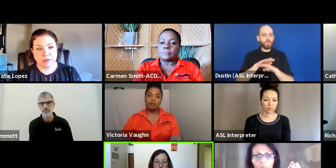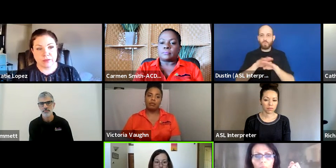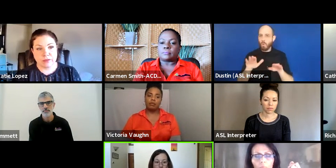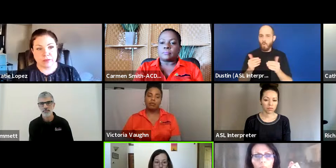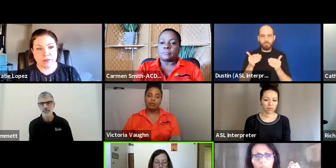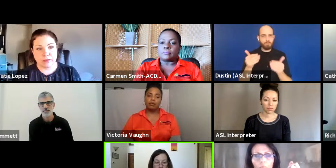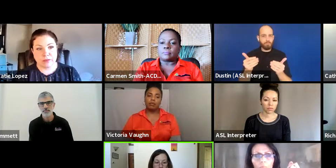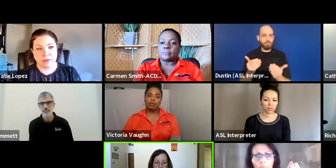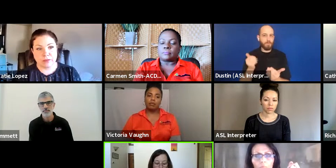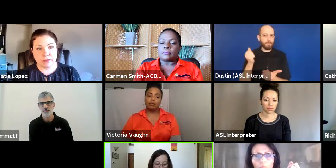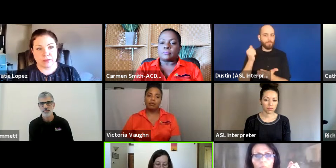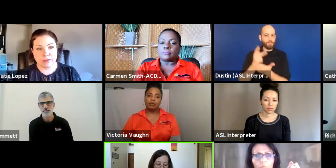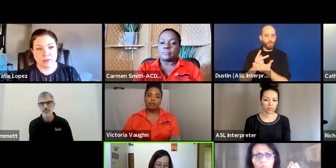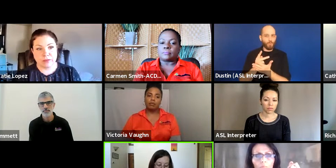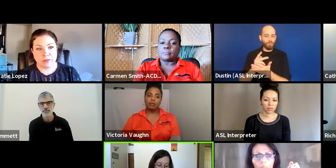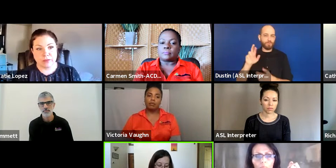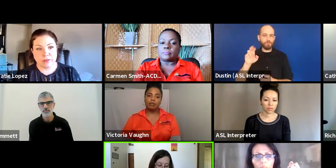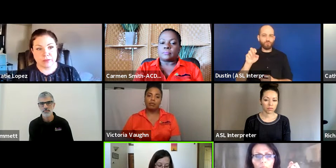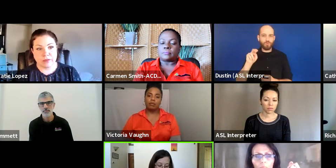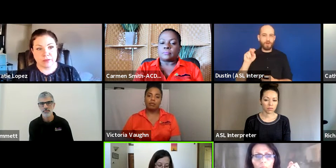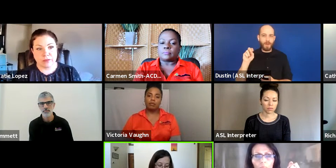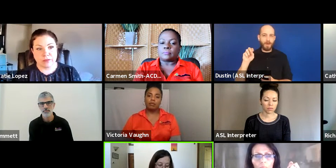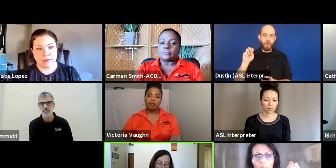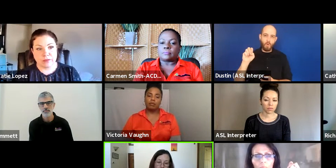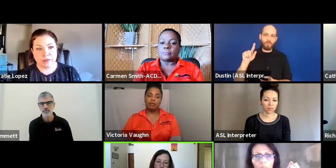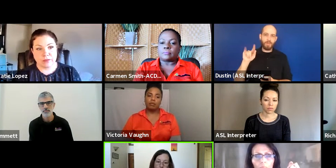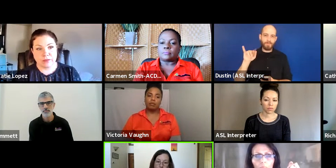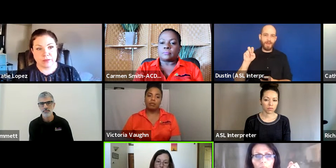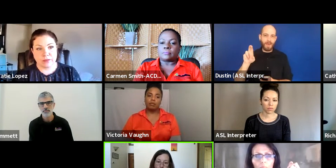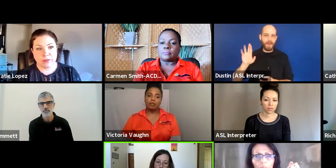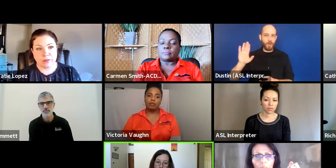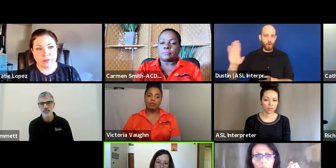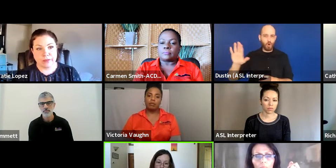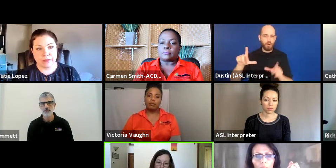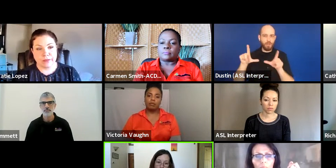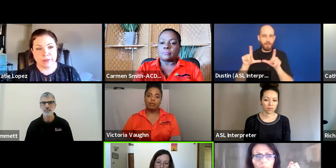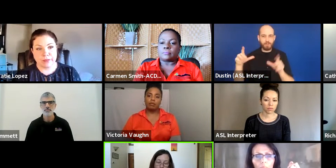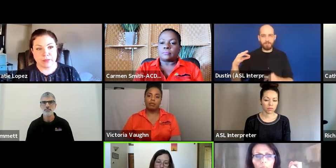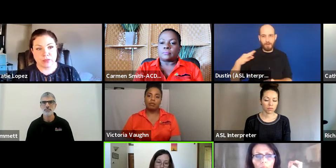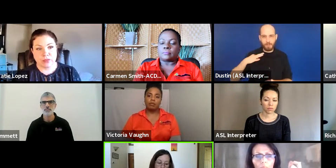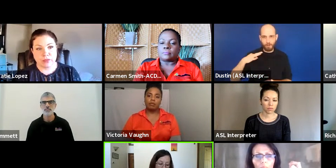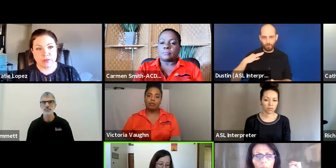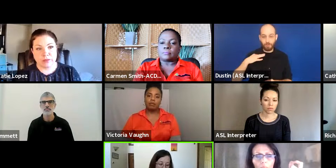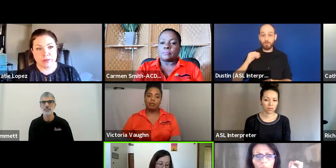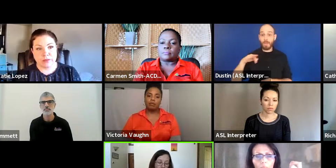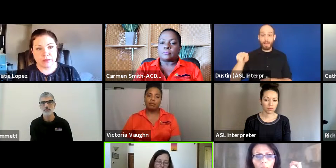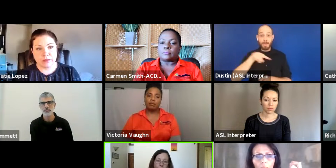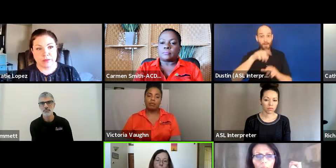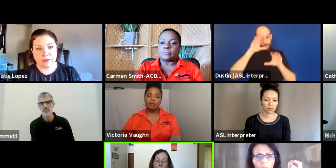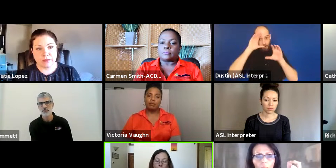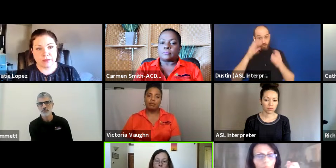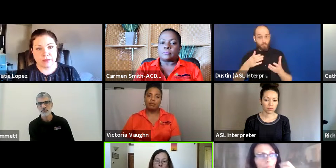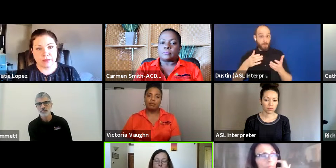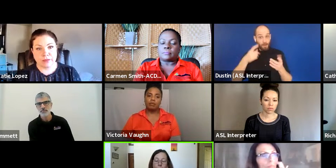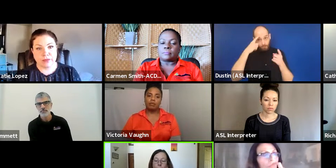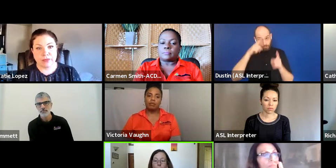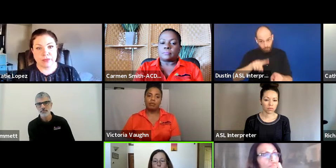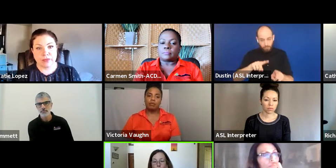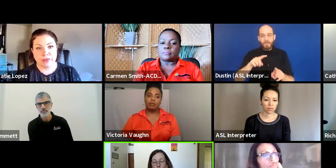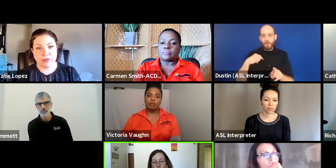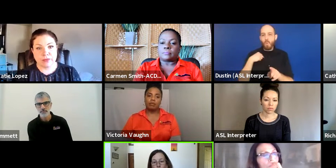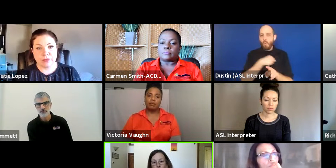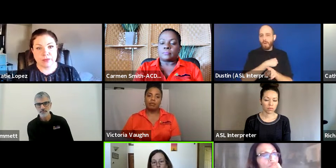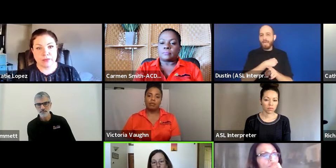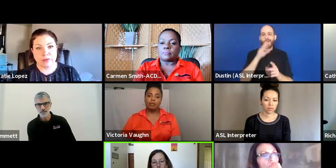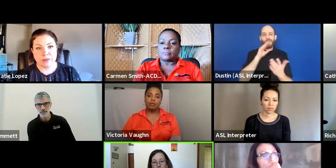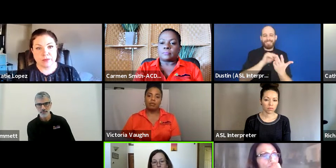license application, that we move ahead if it's the will of the group to move ahead with the other applicants, but